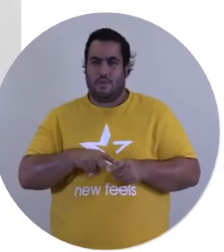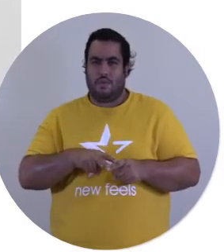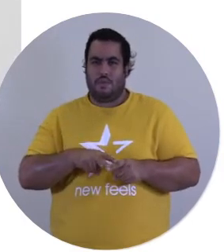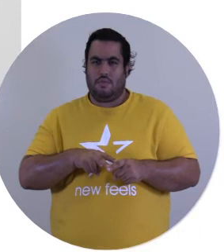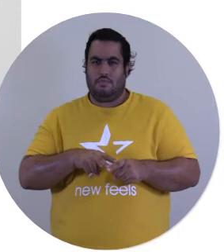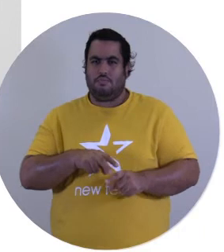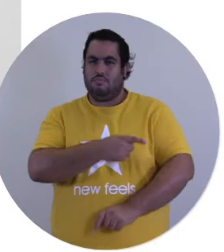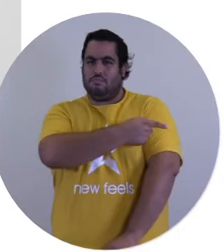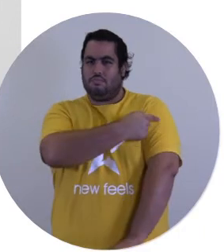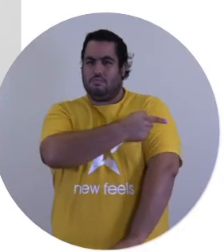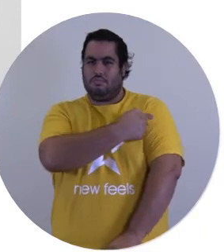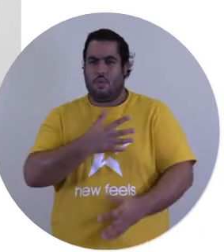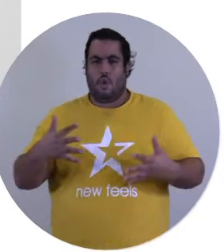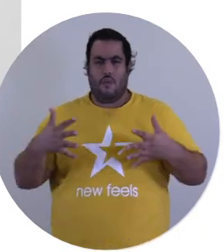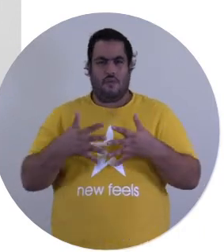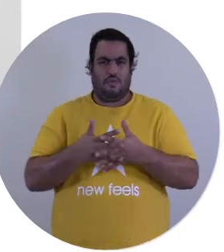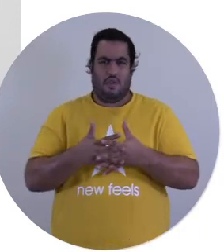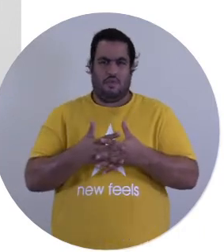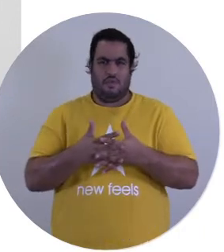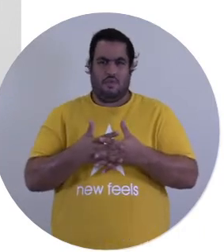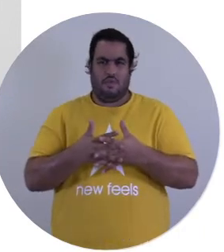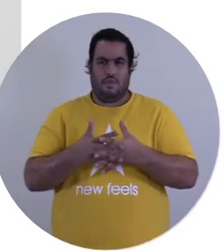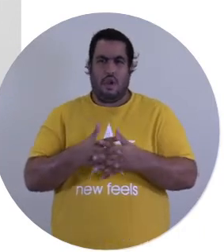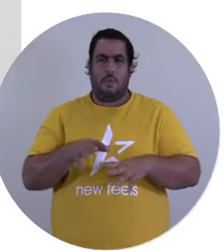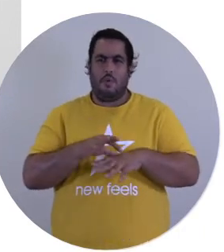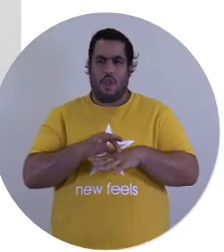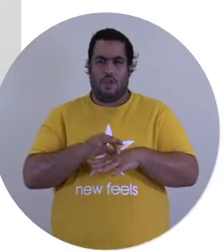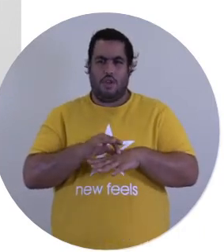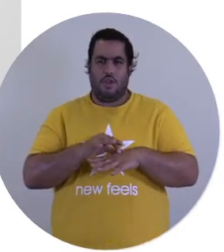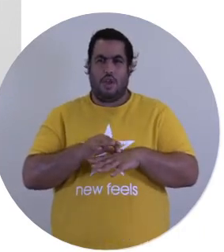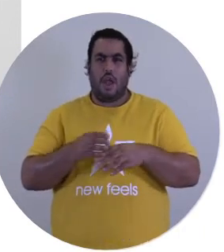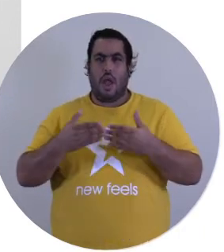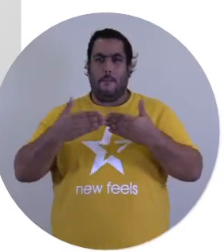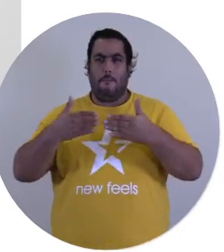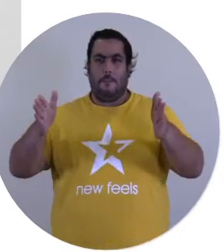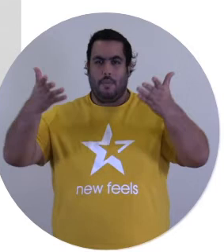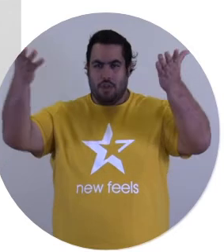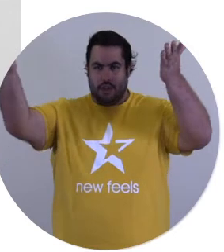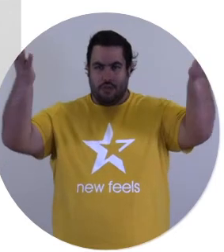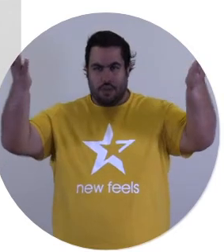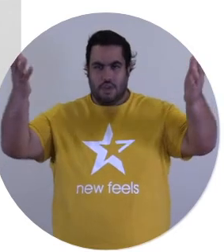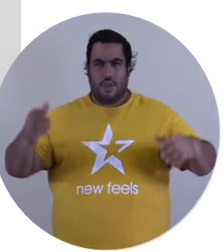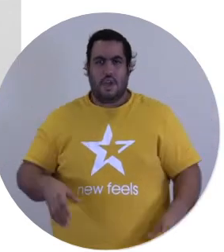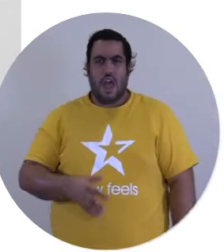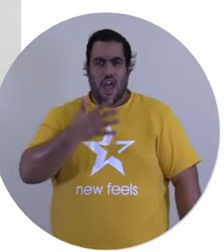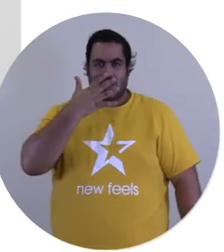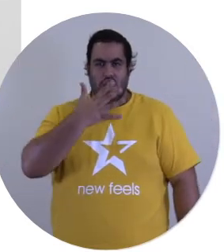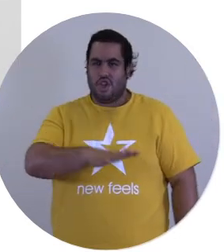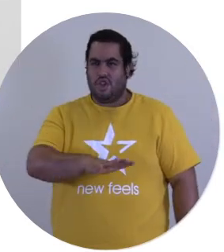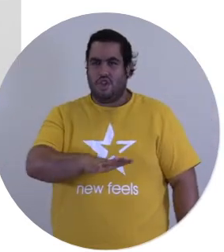as overcrowding, depopulation, public services, deserted